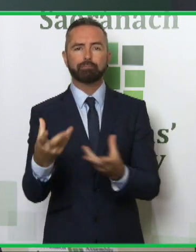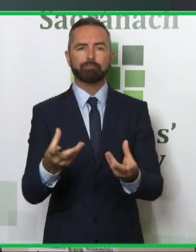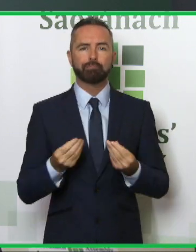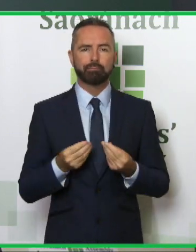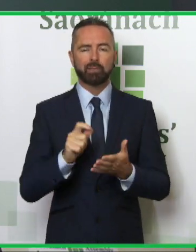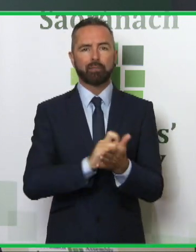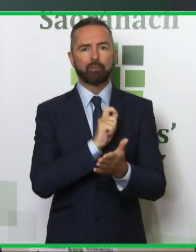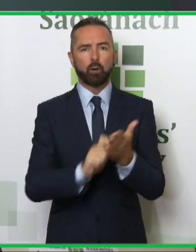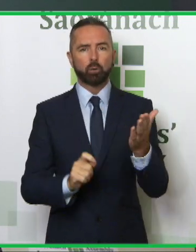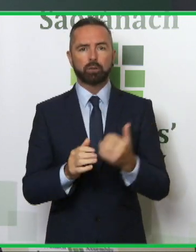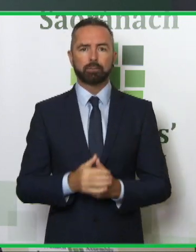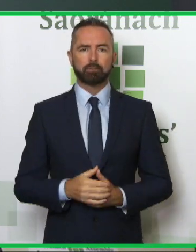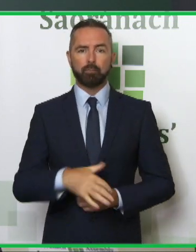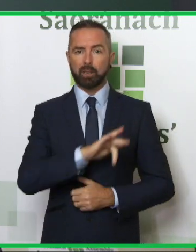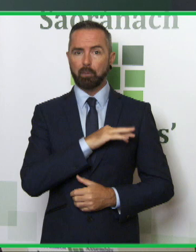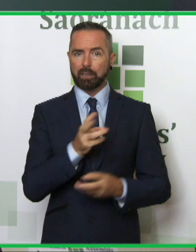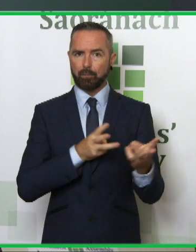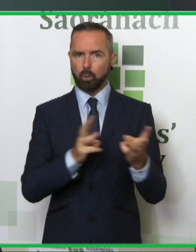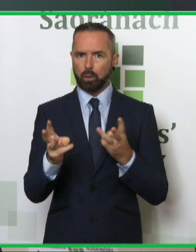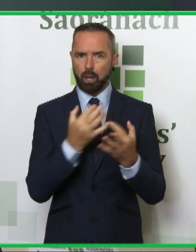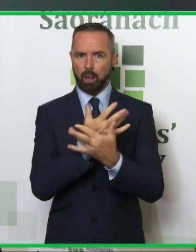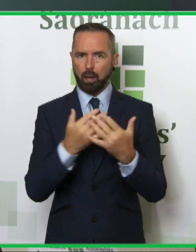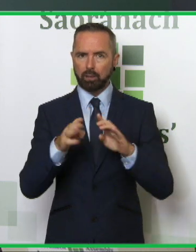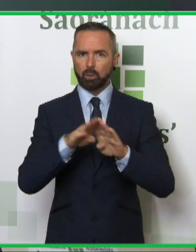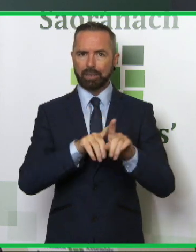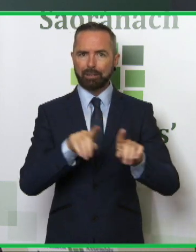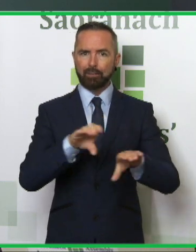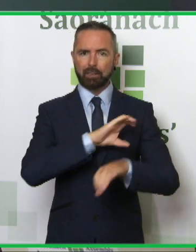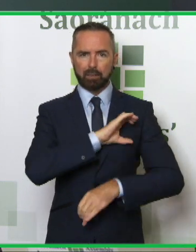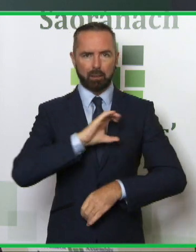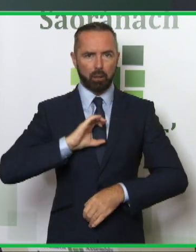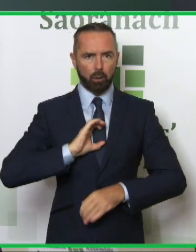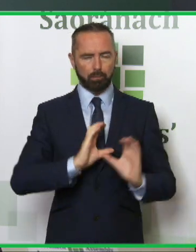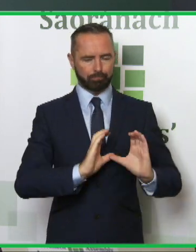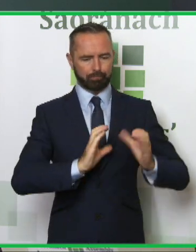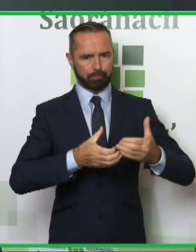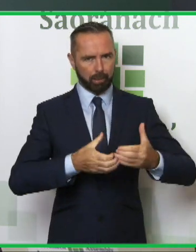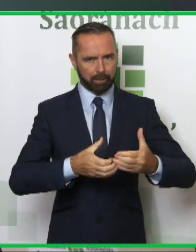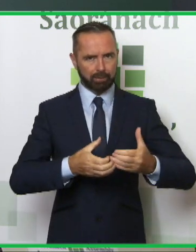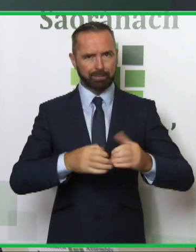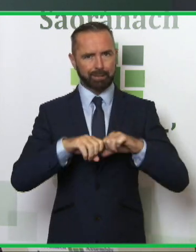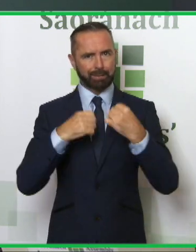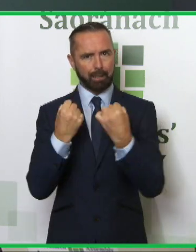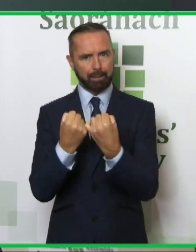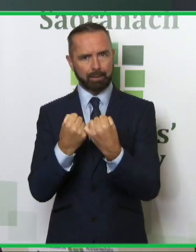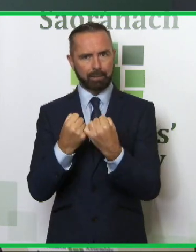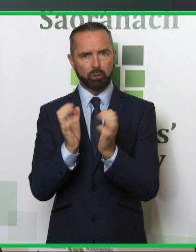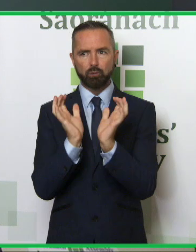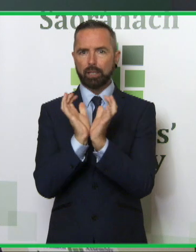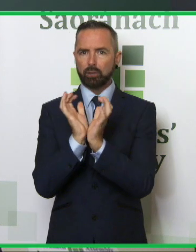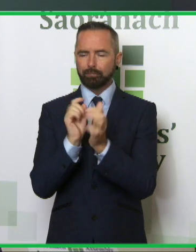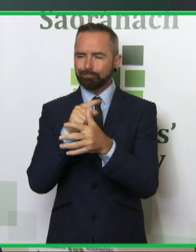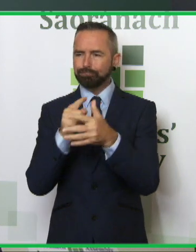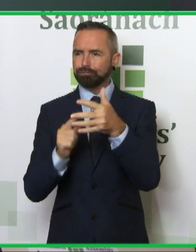I do quite a bit of work with various clubs, statutory bodies, societies, credit unions, elections